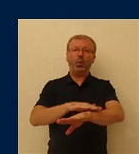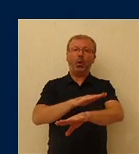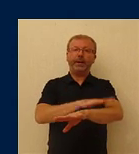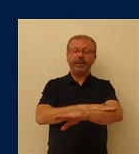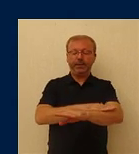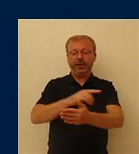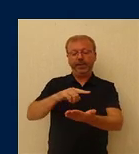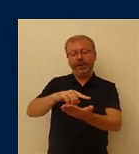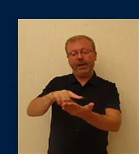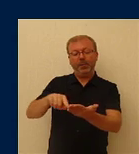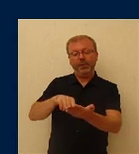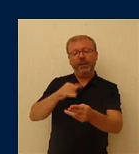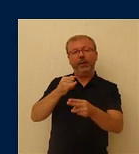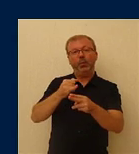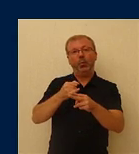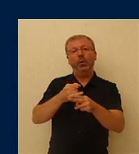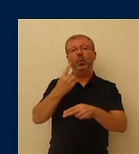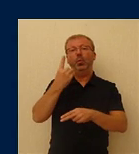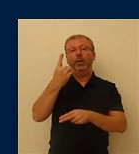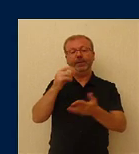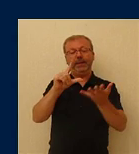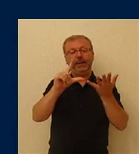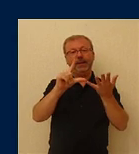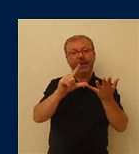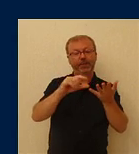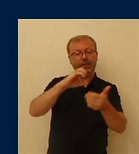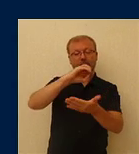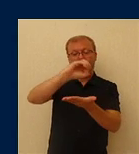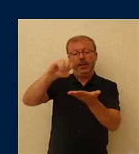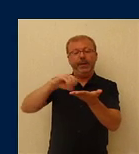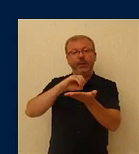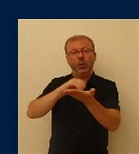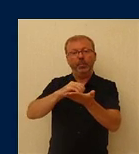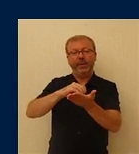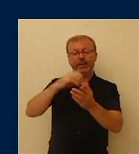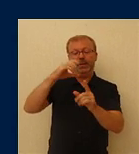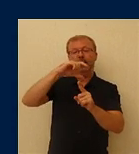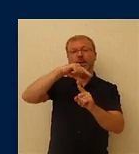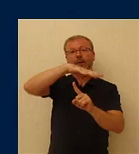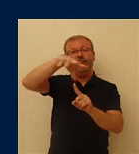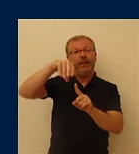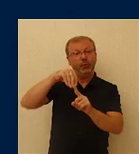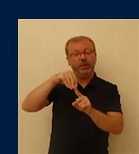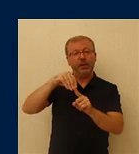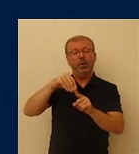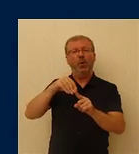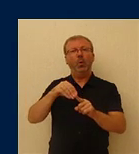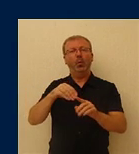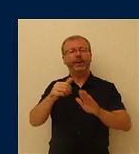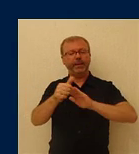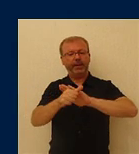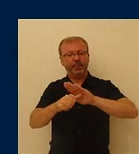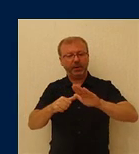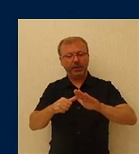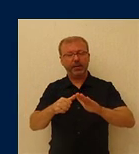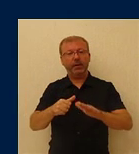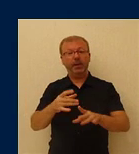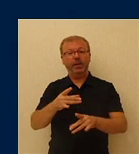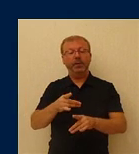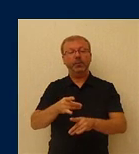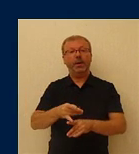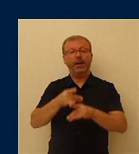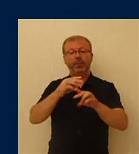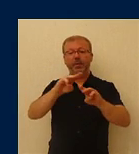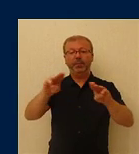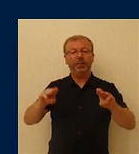the 7 European cathedrals was a ritual experience for people who were not able to make the pilgrimage